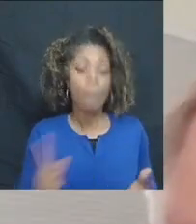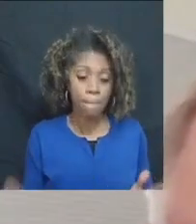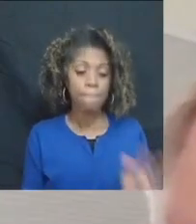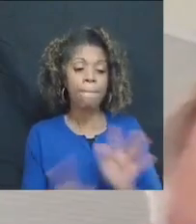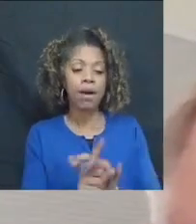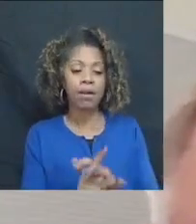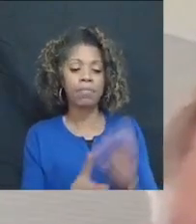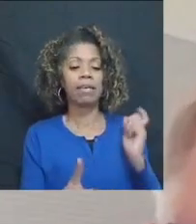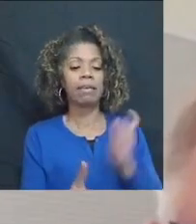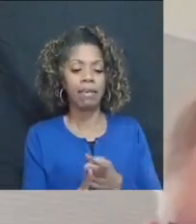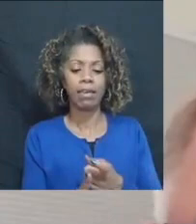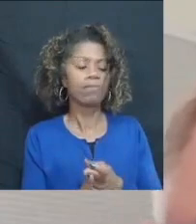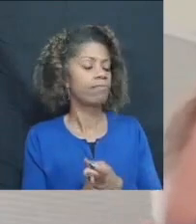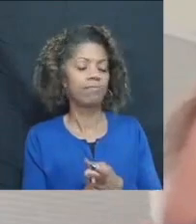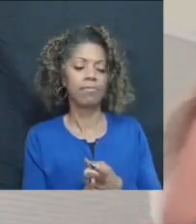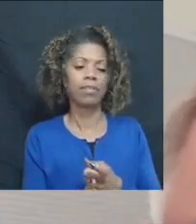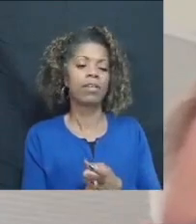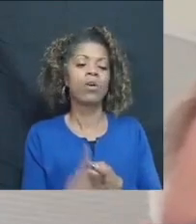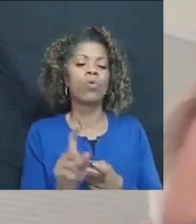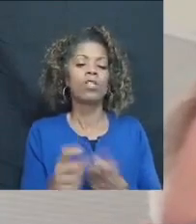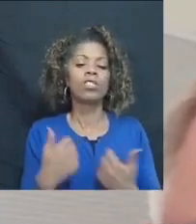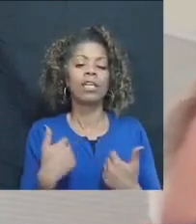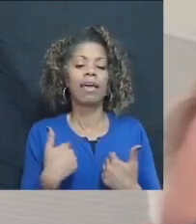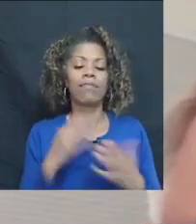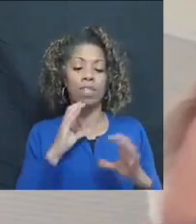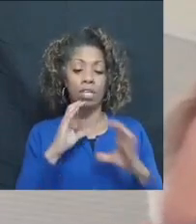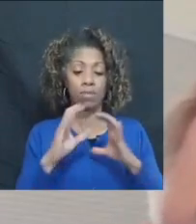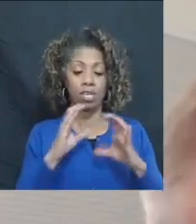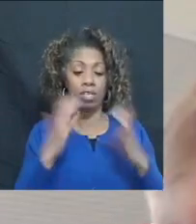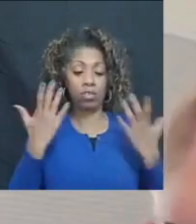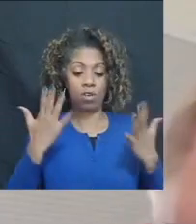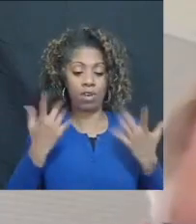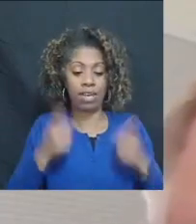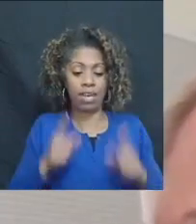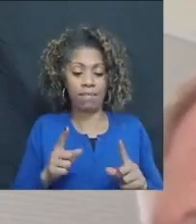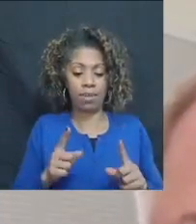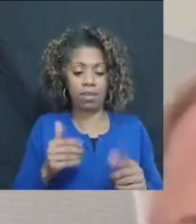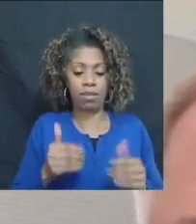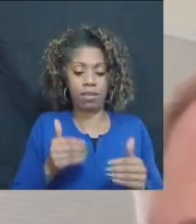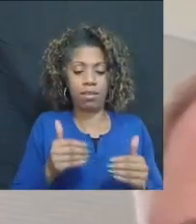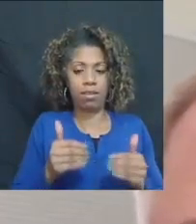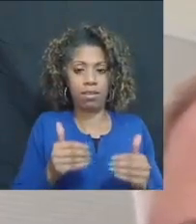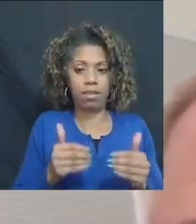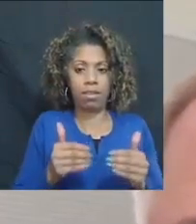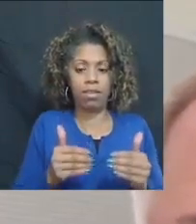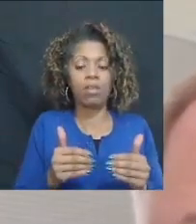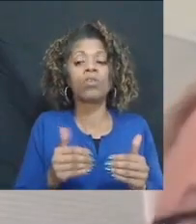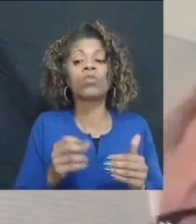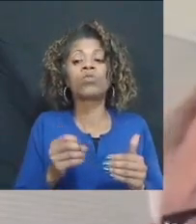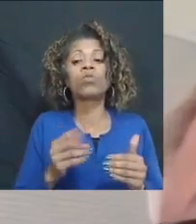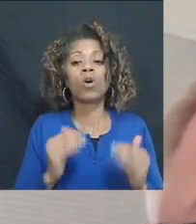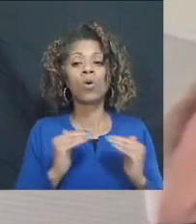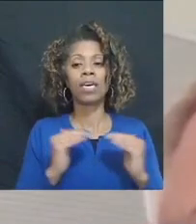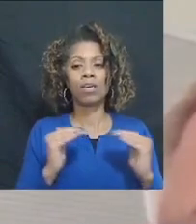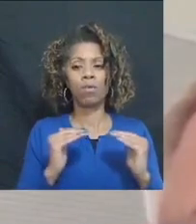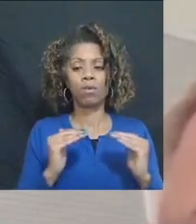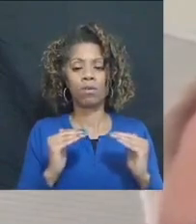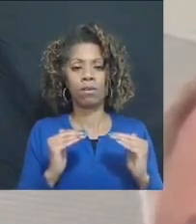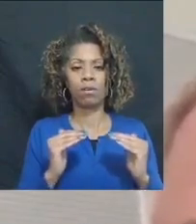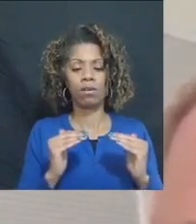So making sure that communications is on equal status with